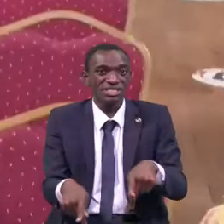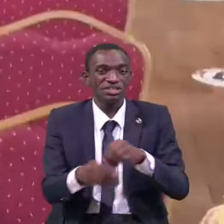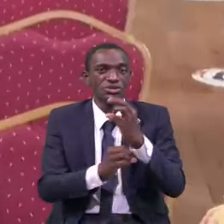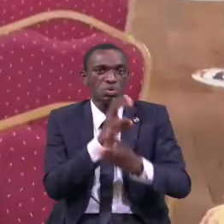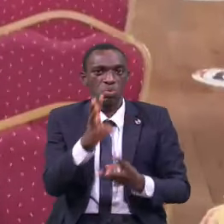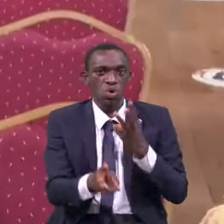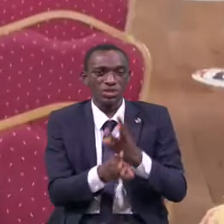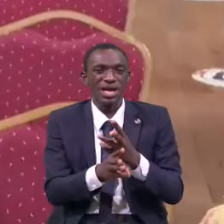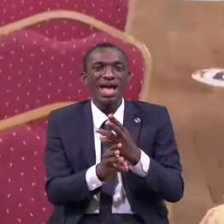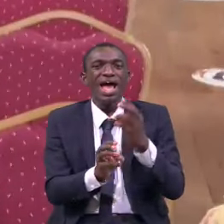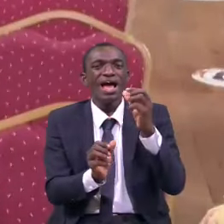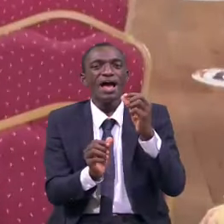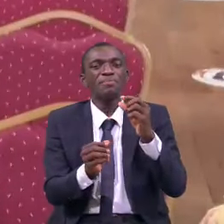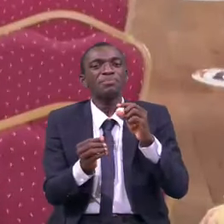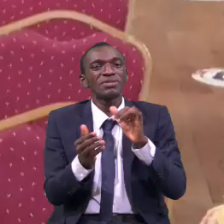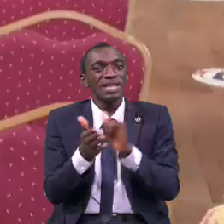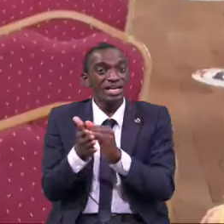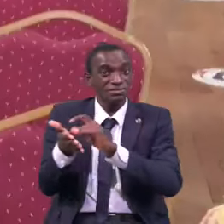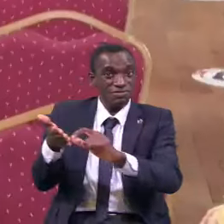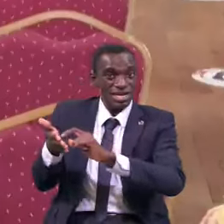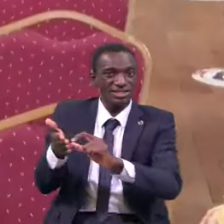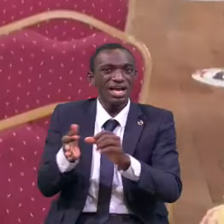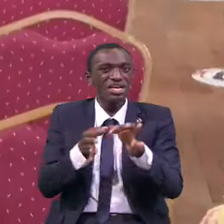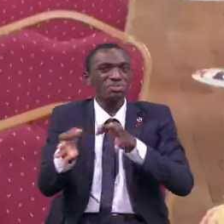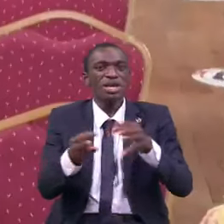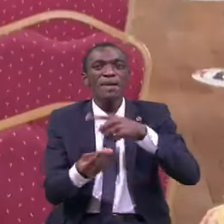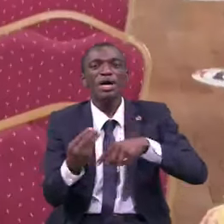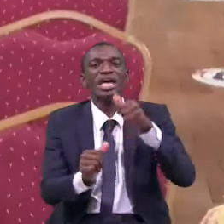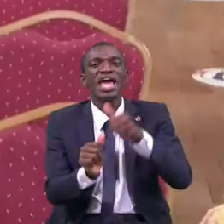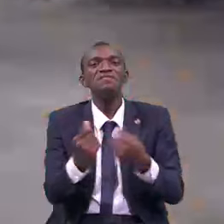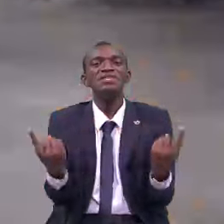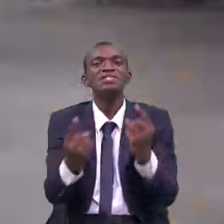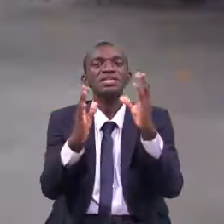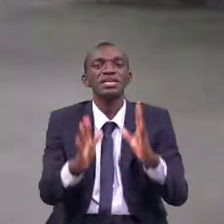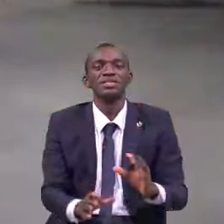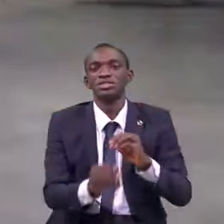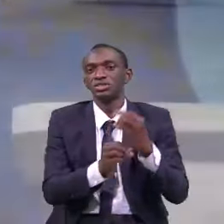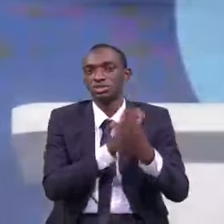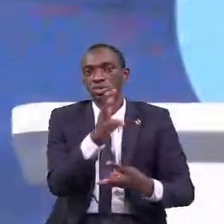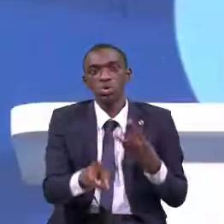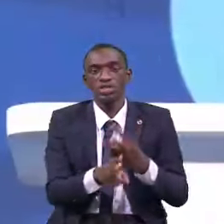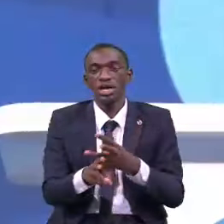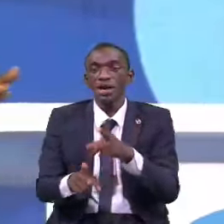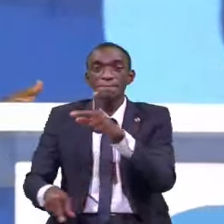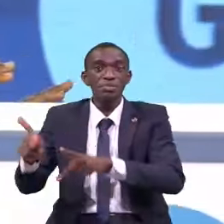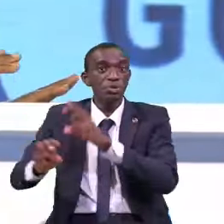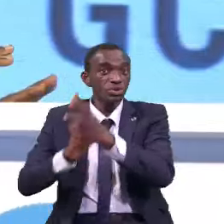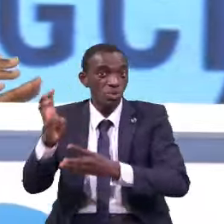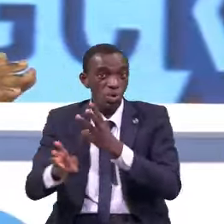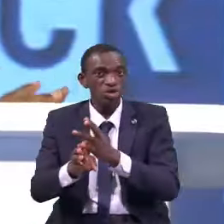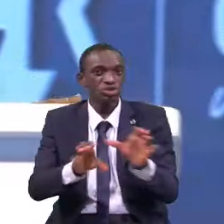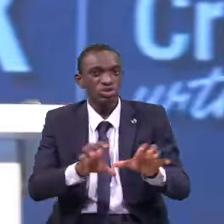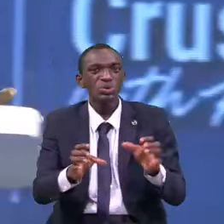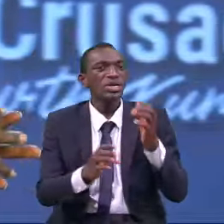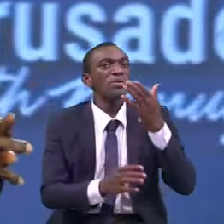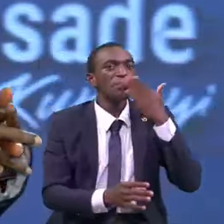About every sinner in the world. They do evil. If anybody happens